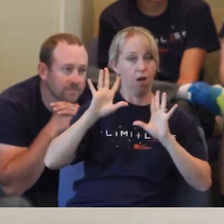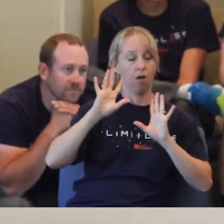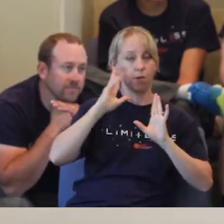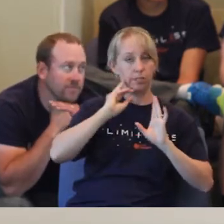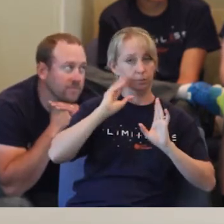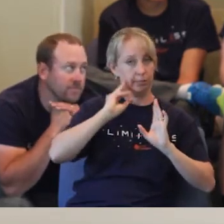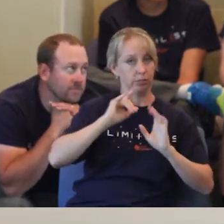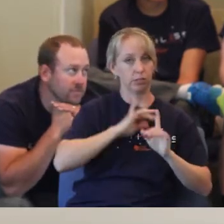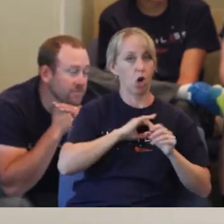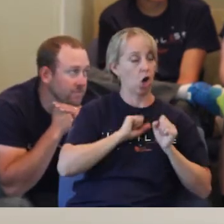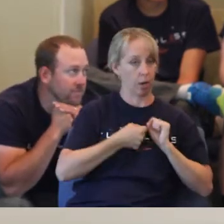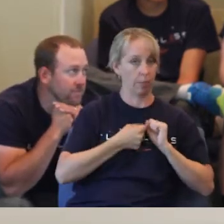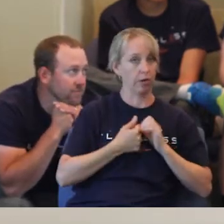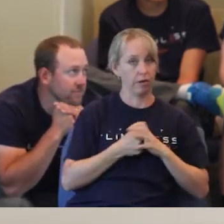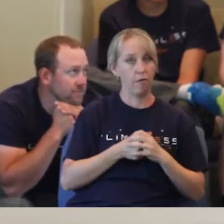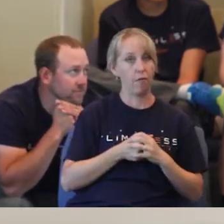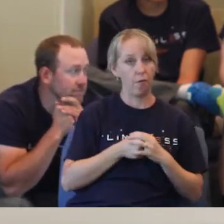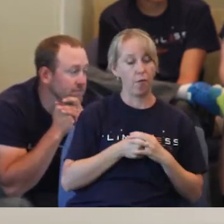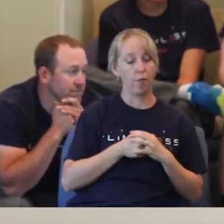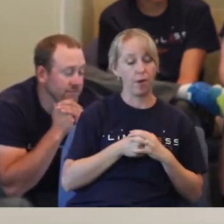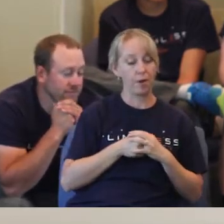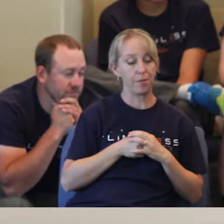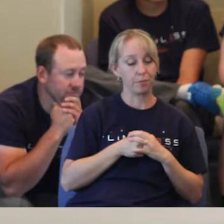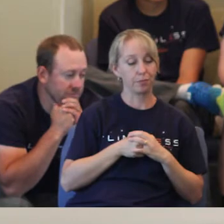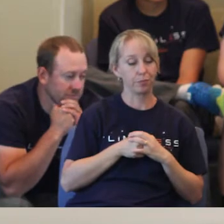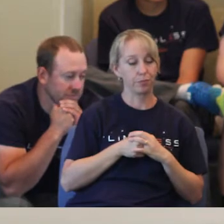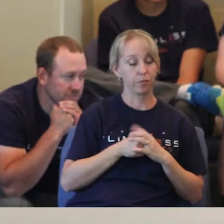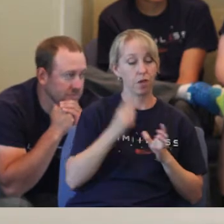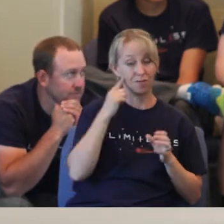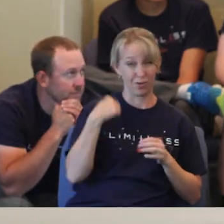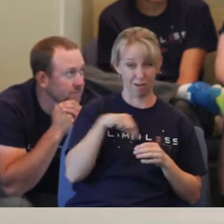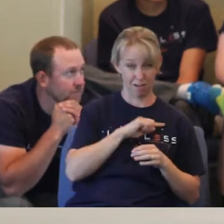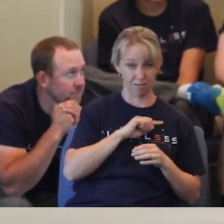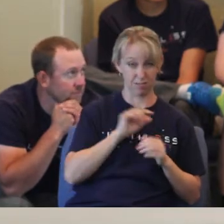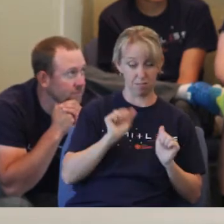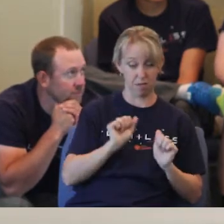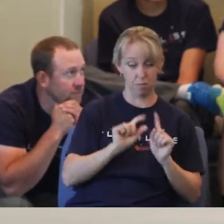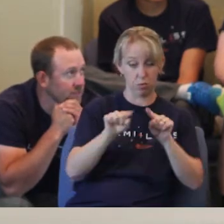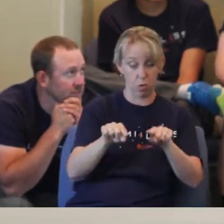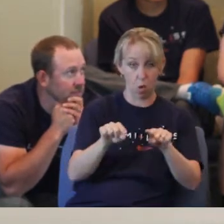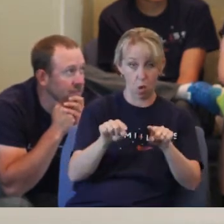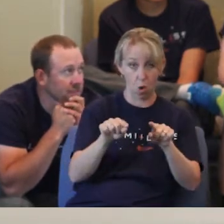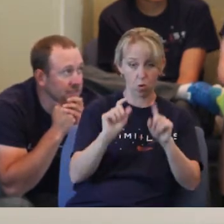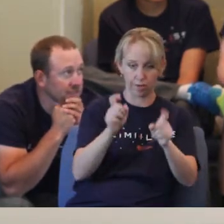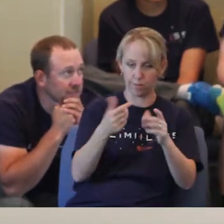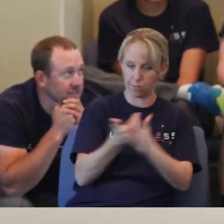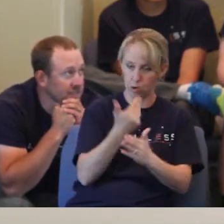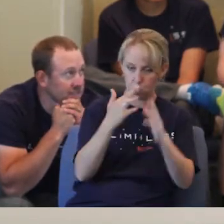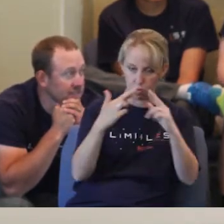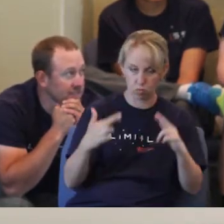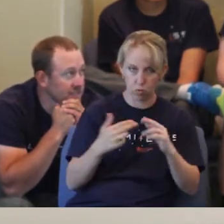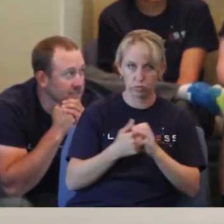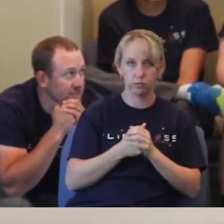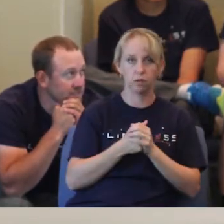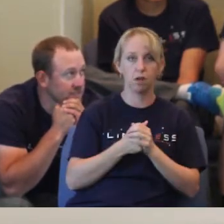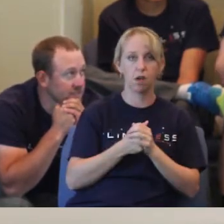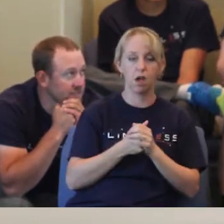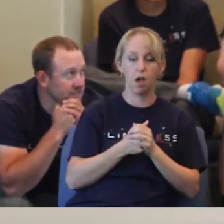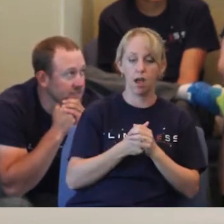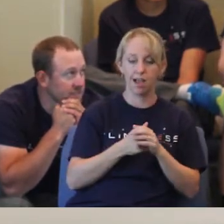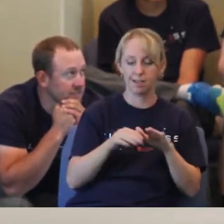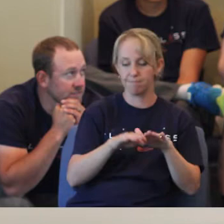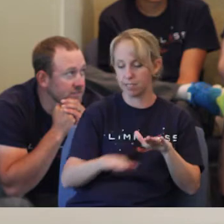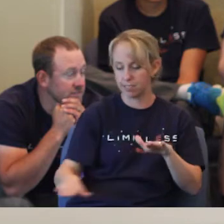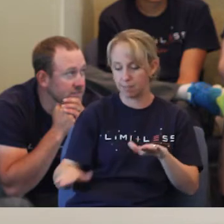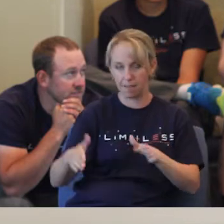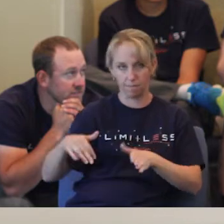heartbreaking. And for us to be able to go, give him a new roof, pour a cement for a sidewalk